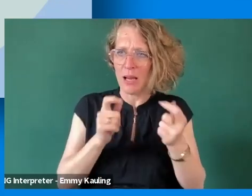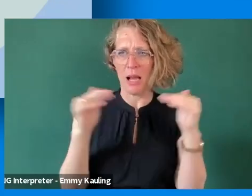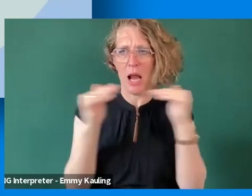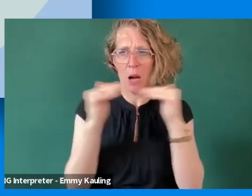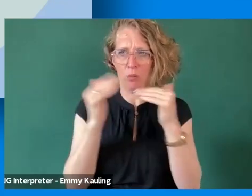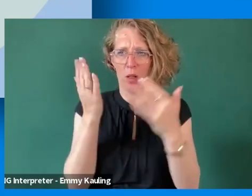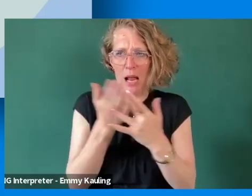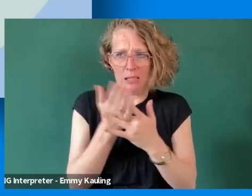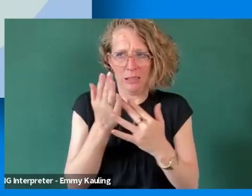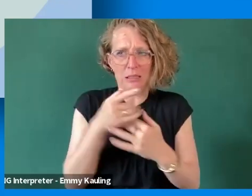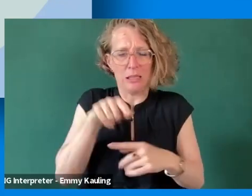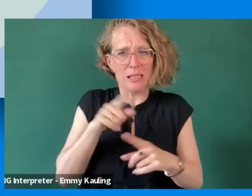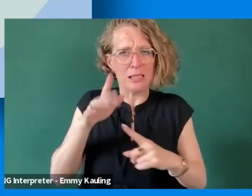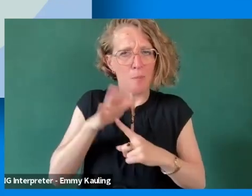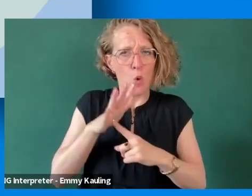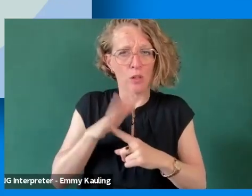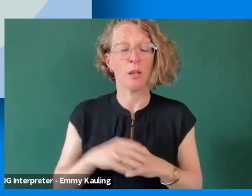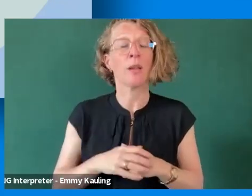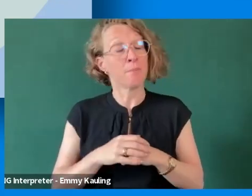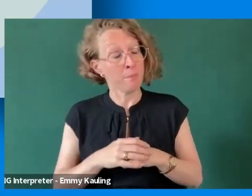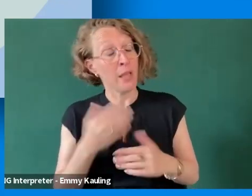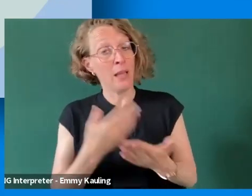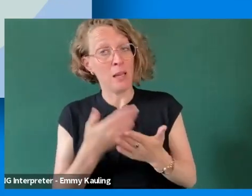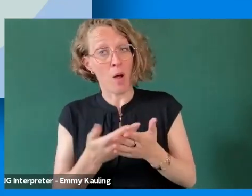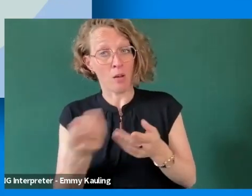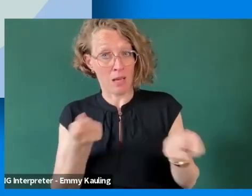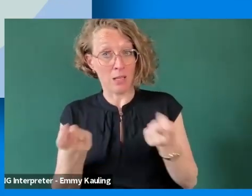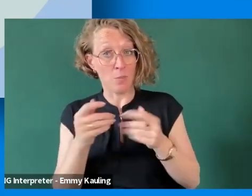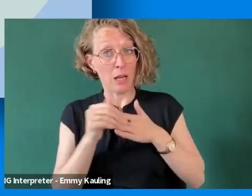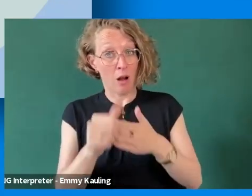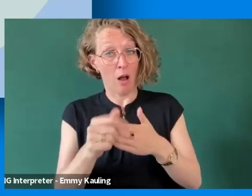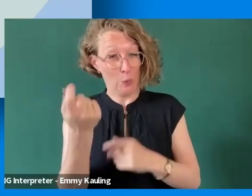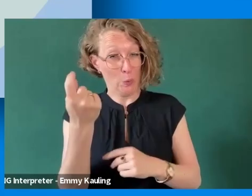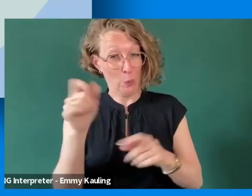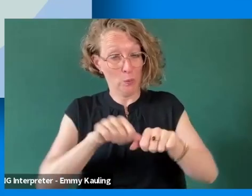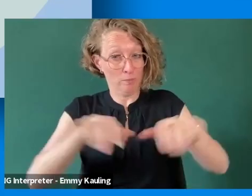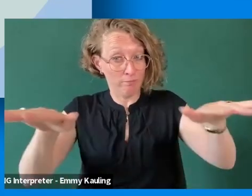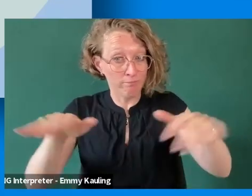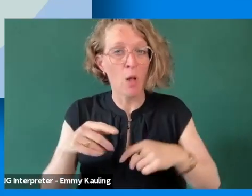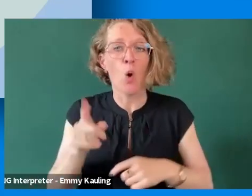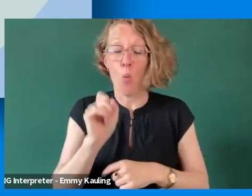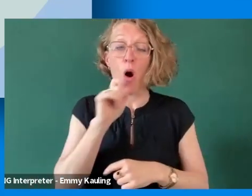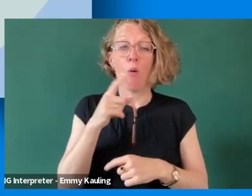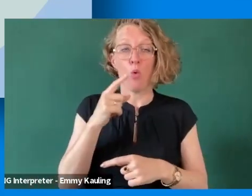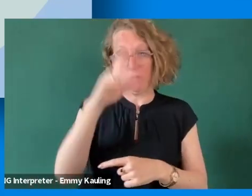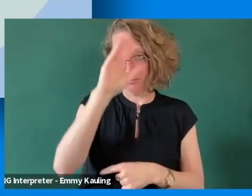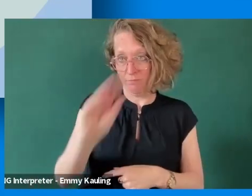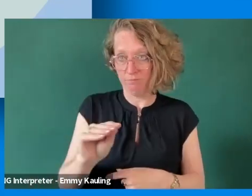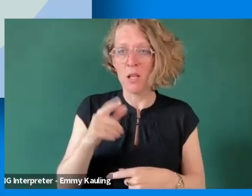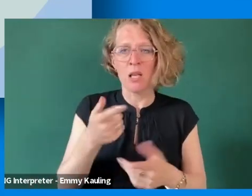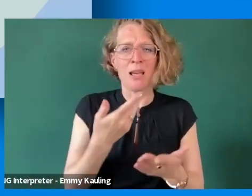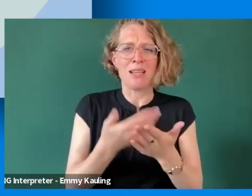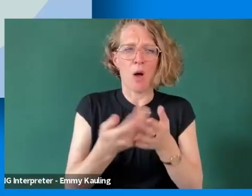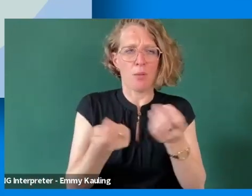when the demand management guide comes out shortly, the thing that I would observe is that demand management lands